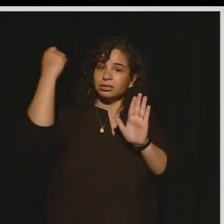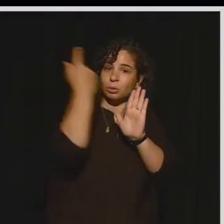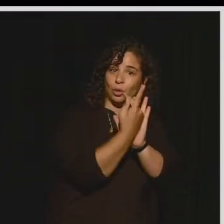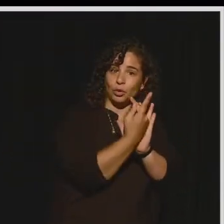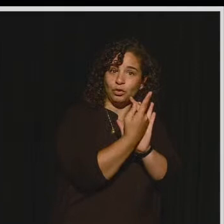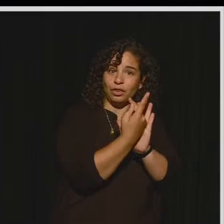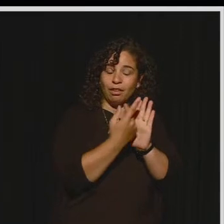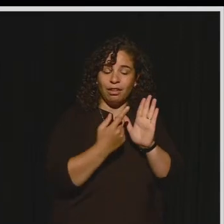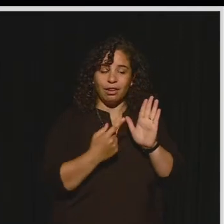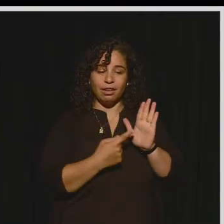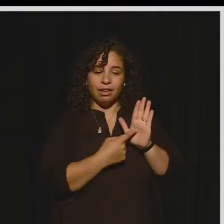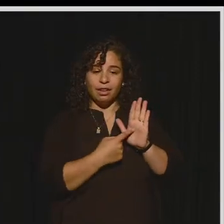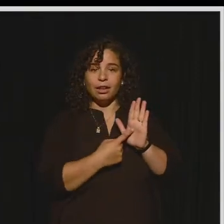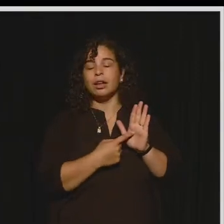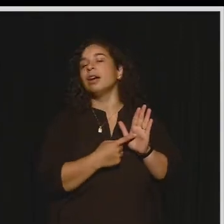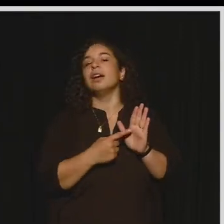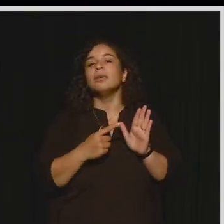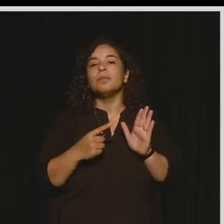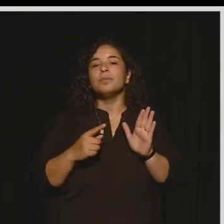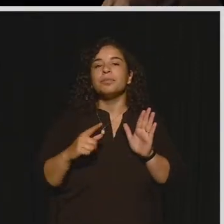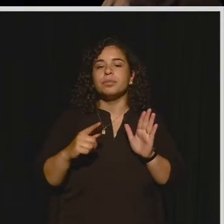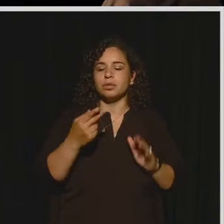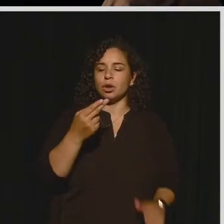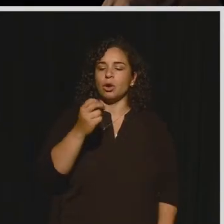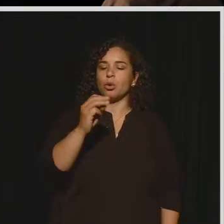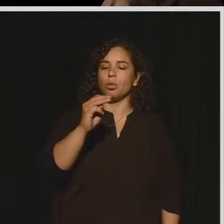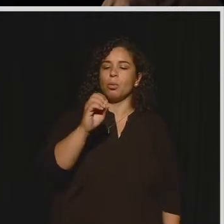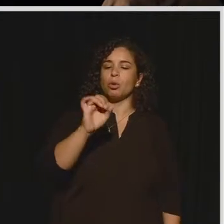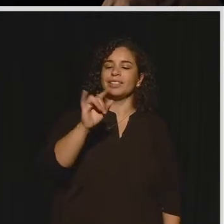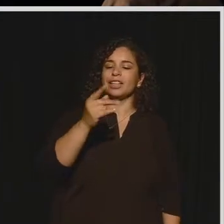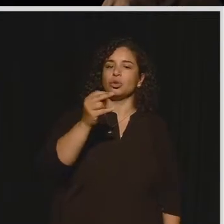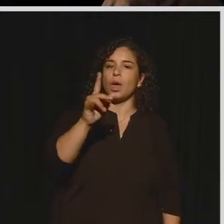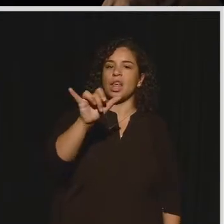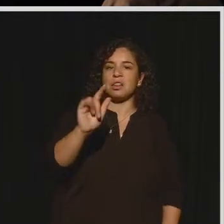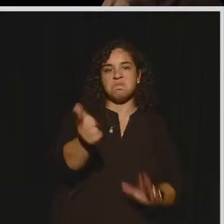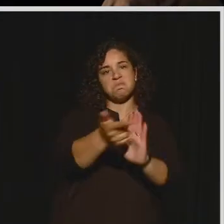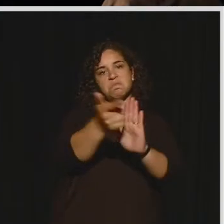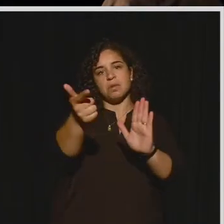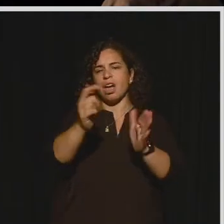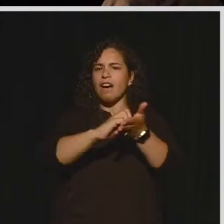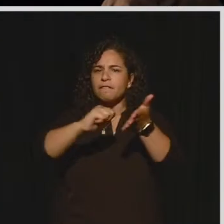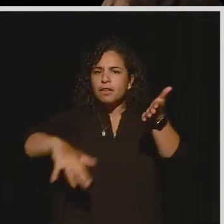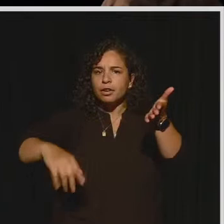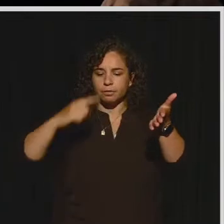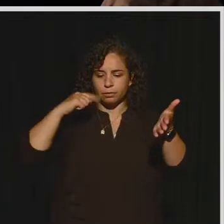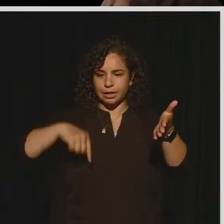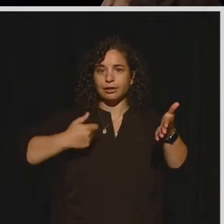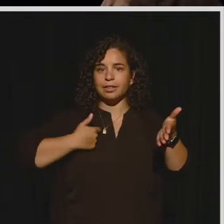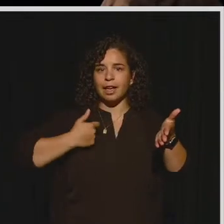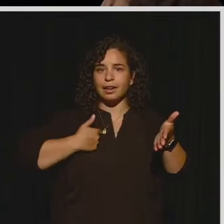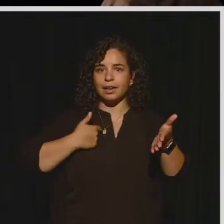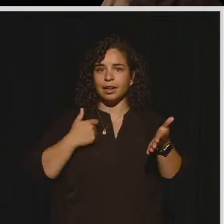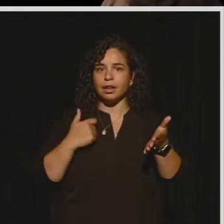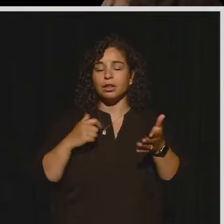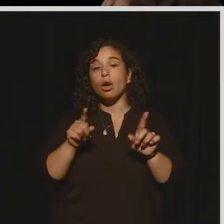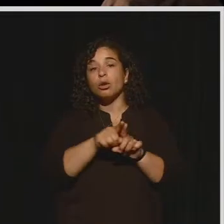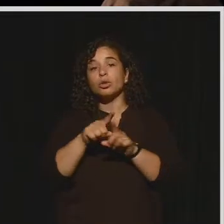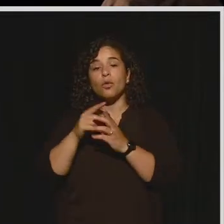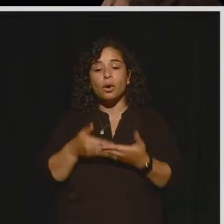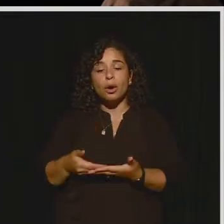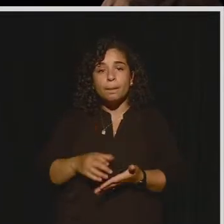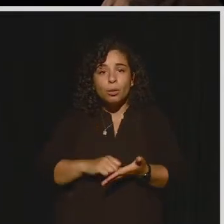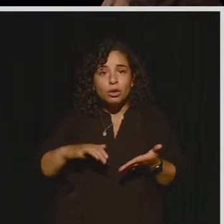that homosexuality was removed from the criminal code in Canada, along with abortion,